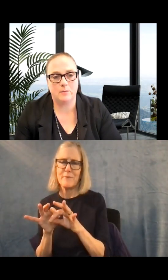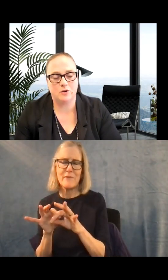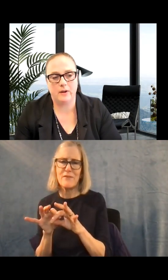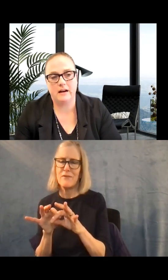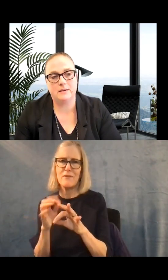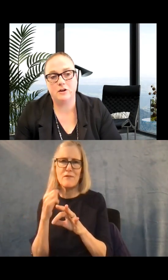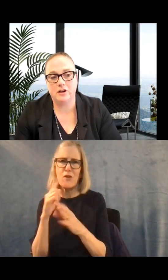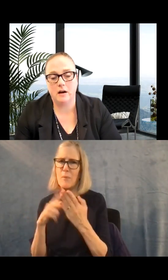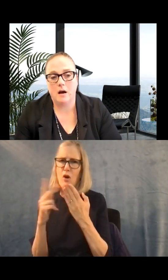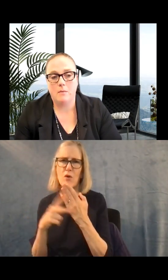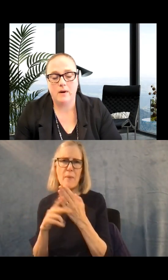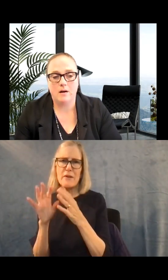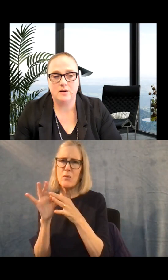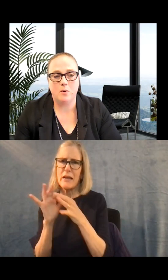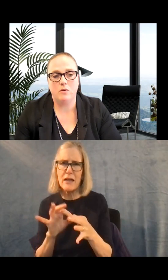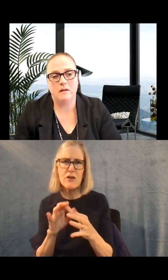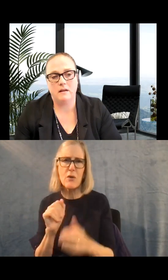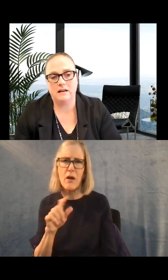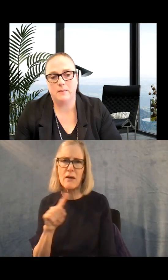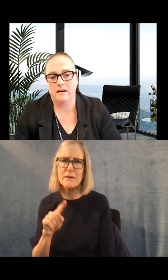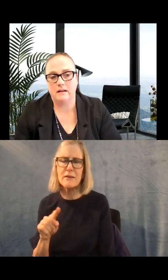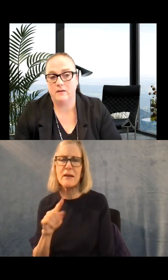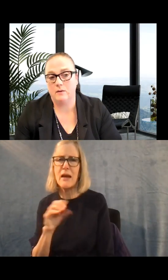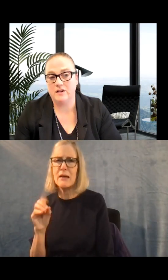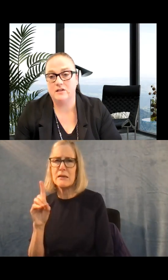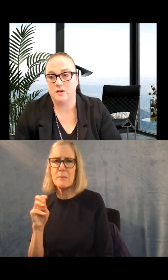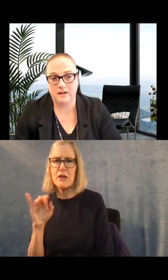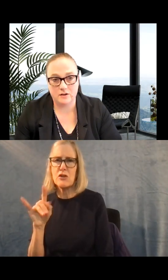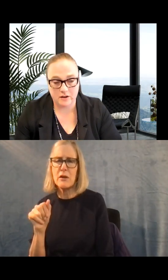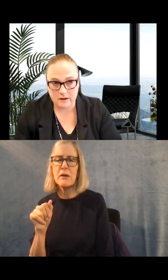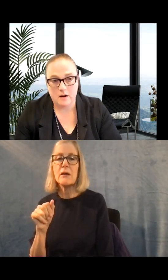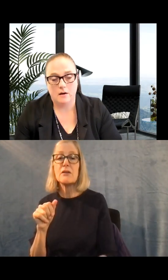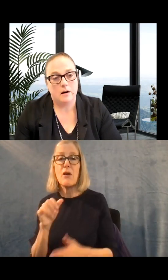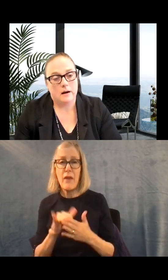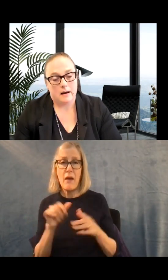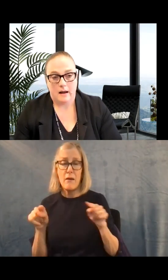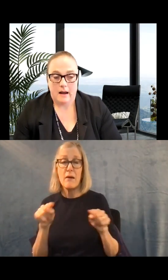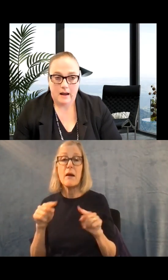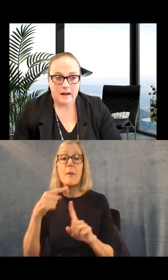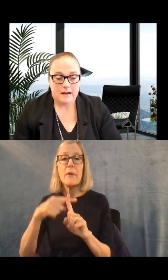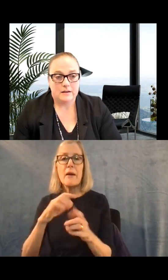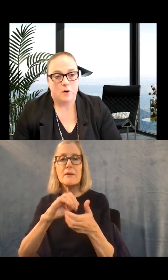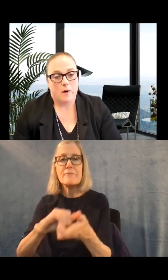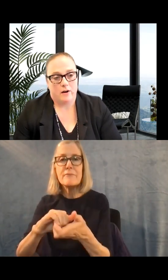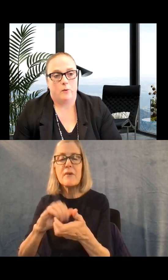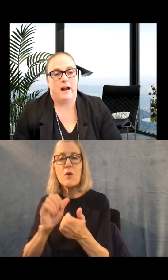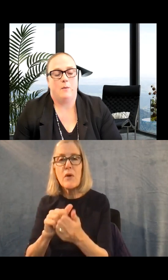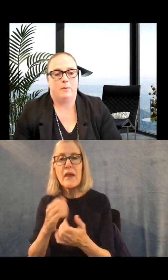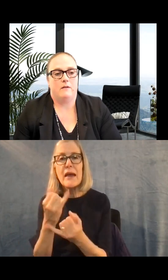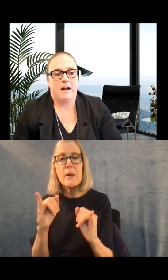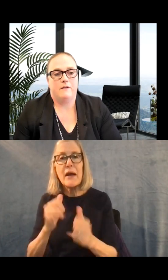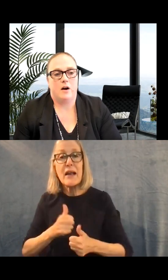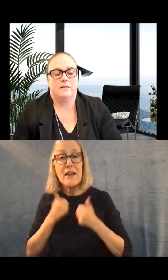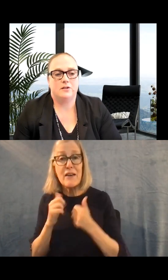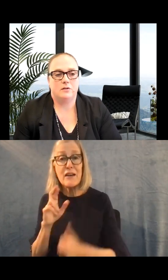to Alzheimer's or related dementia. But we also pulled in the Independent Living Resource Center. So with our grant,